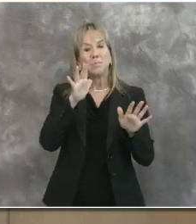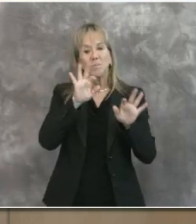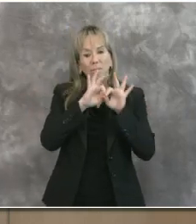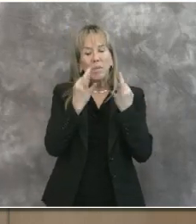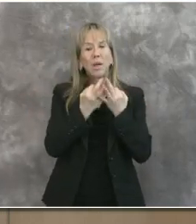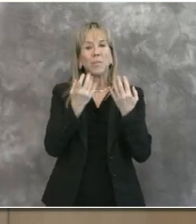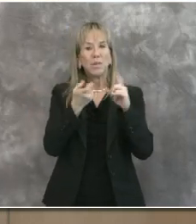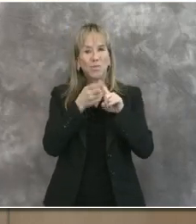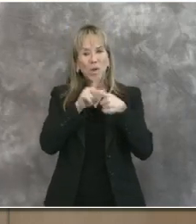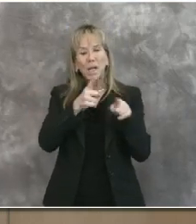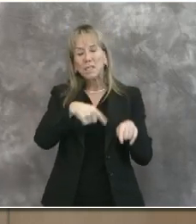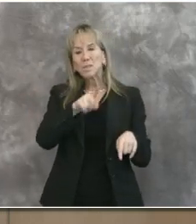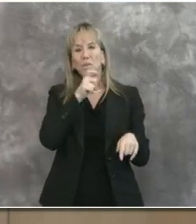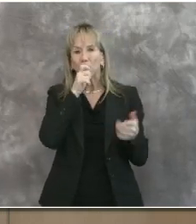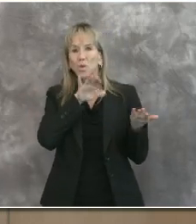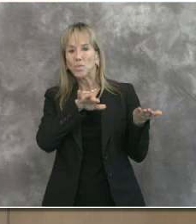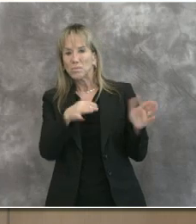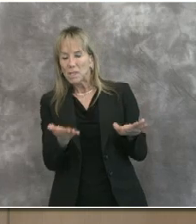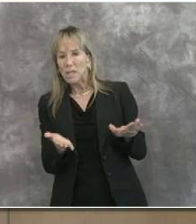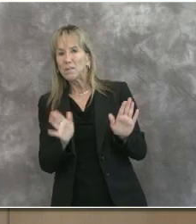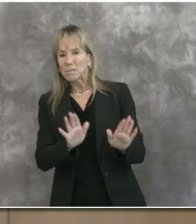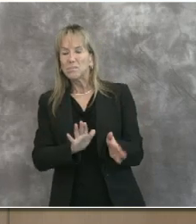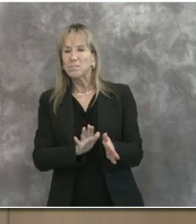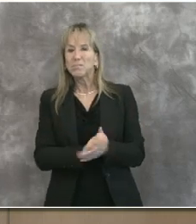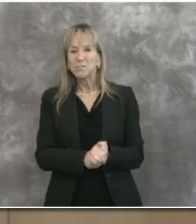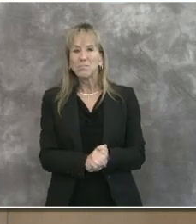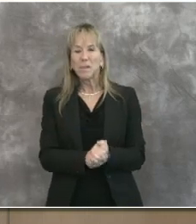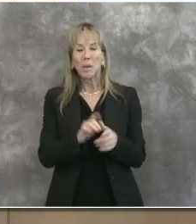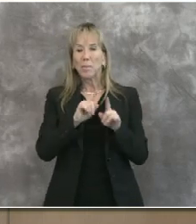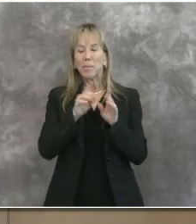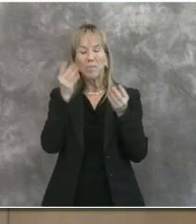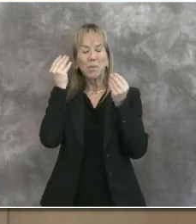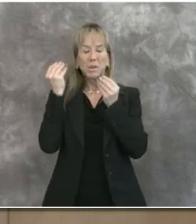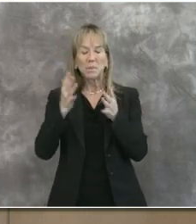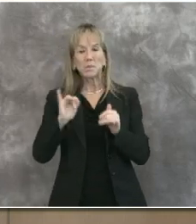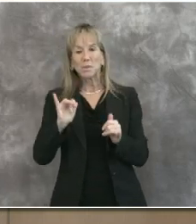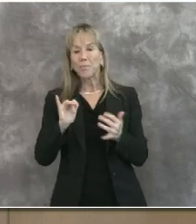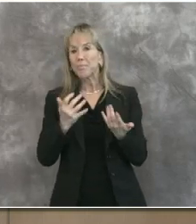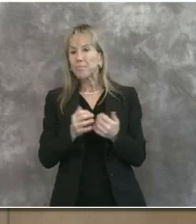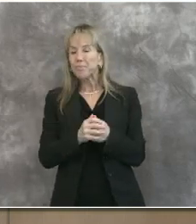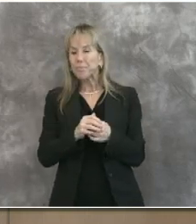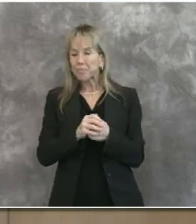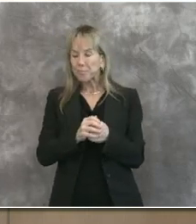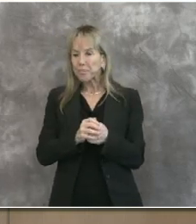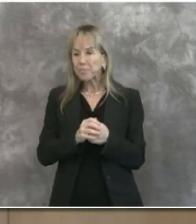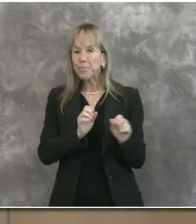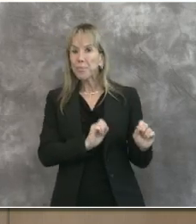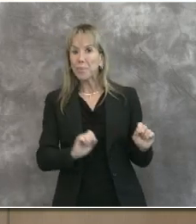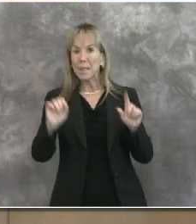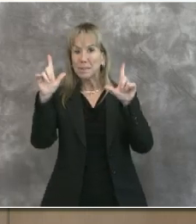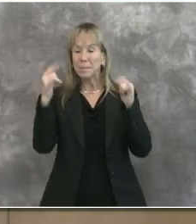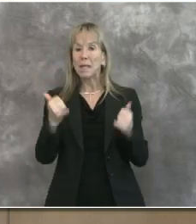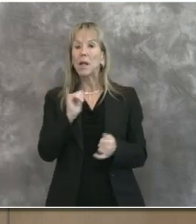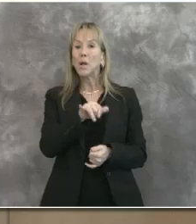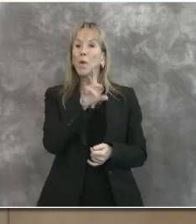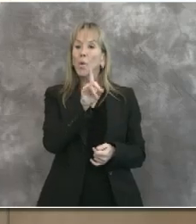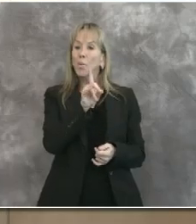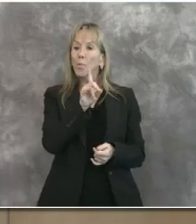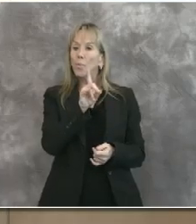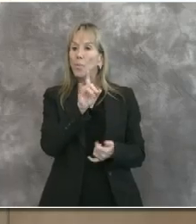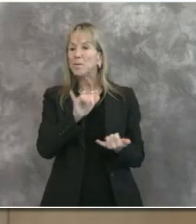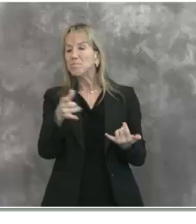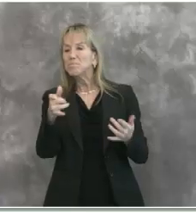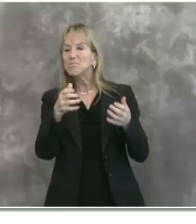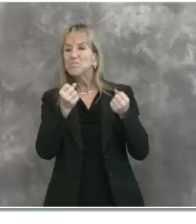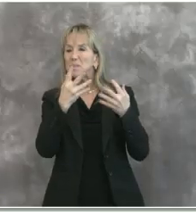used to make overall decisions. Of the 2,491 cases, perhaps the next slide can go up, the range of